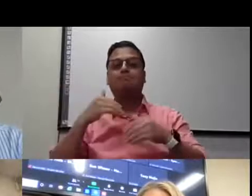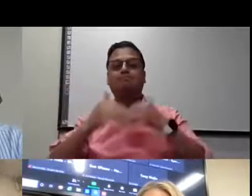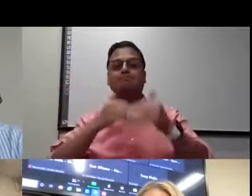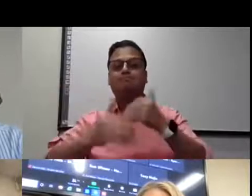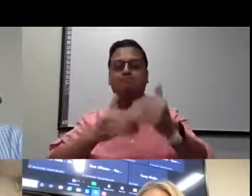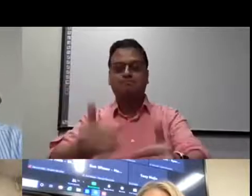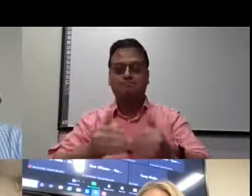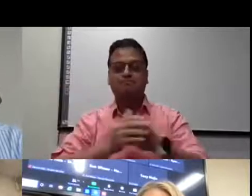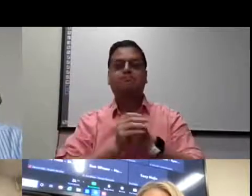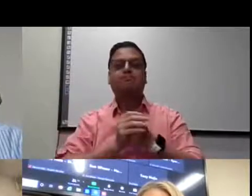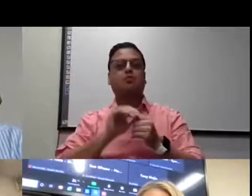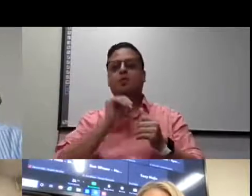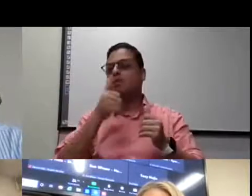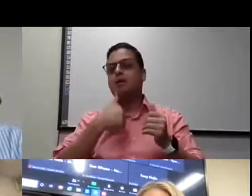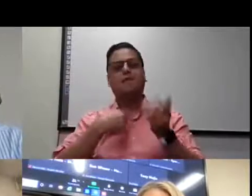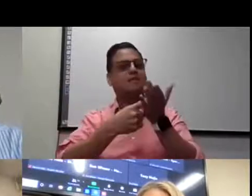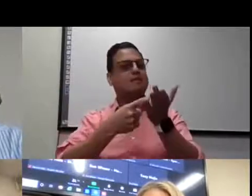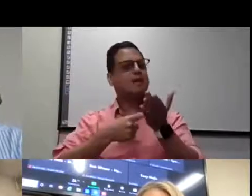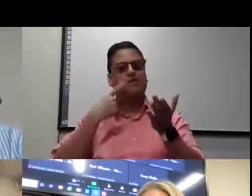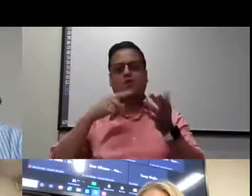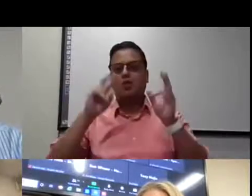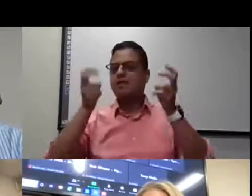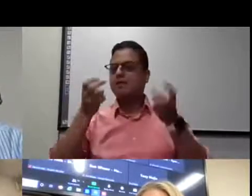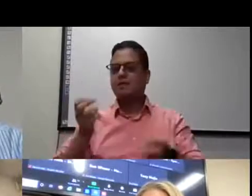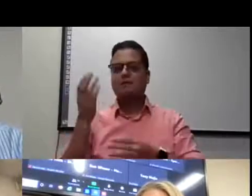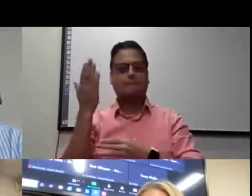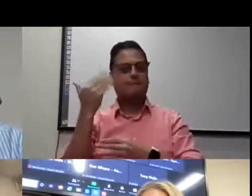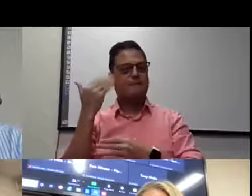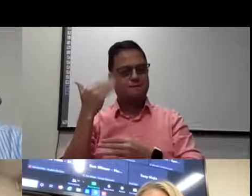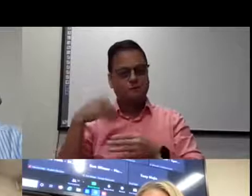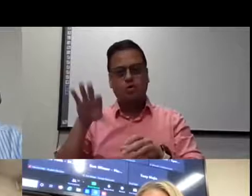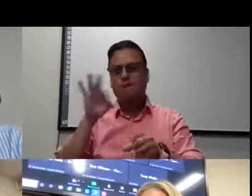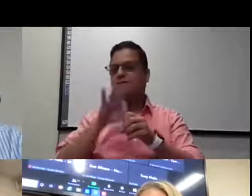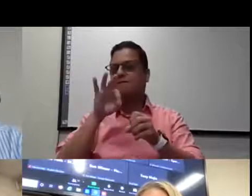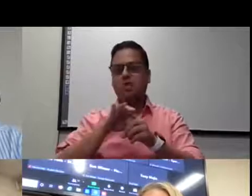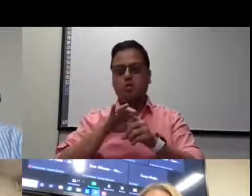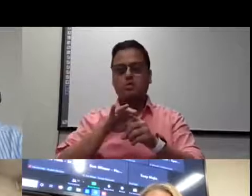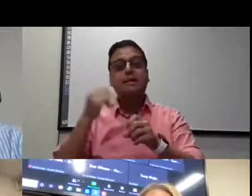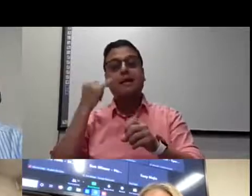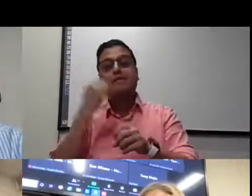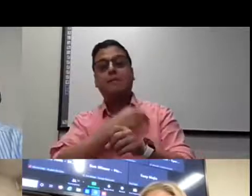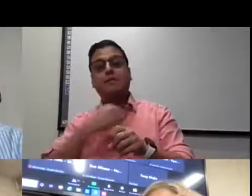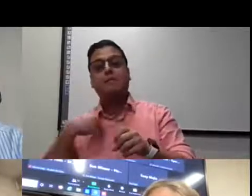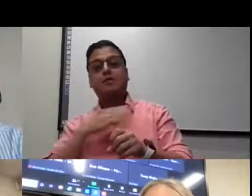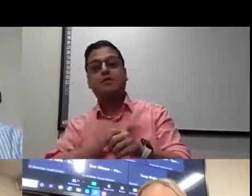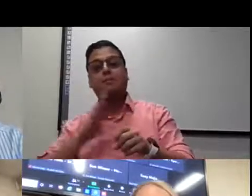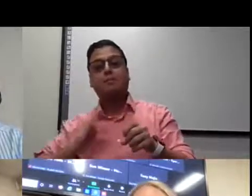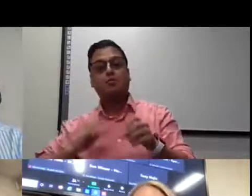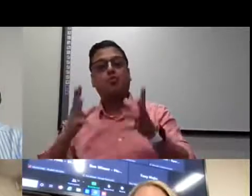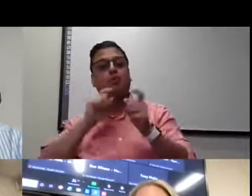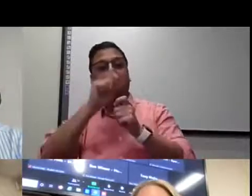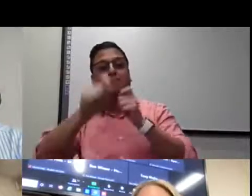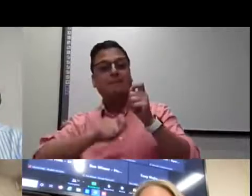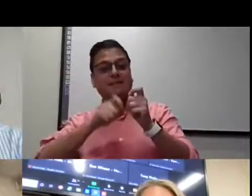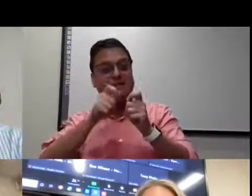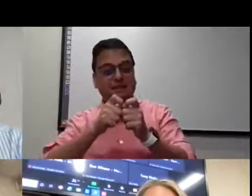below. There will be no discussion on these items prior to the time the board votes on the motion, unless members of the board, staff, or public request specific items be